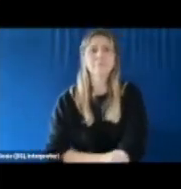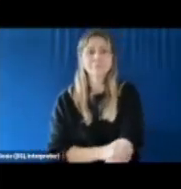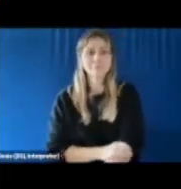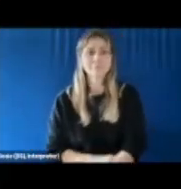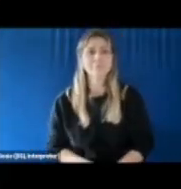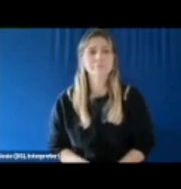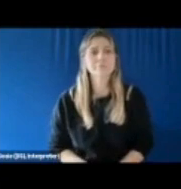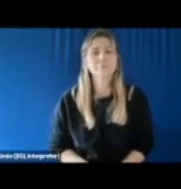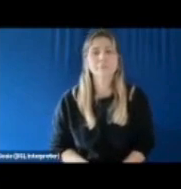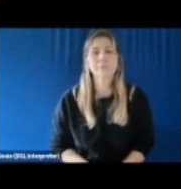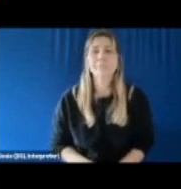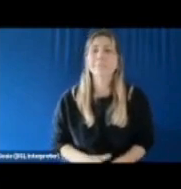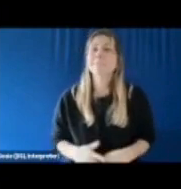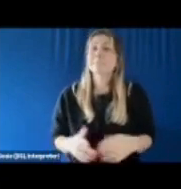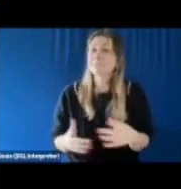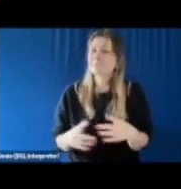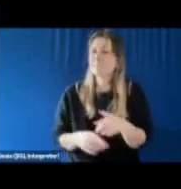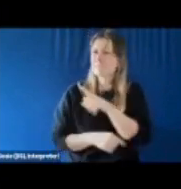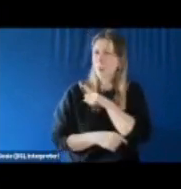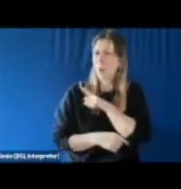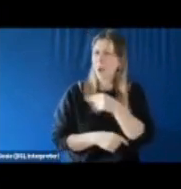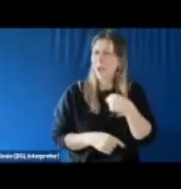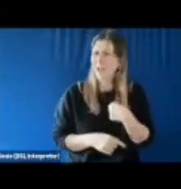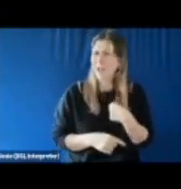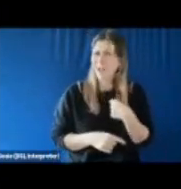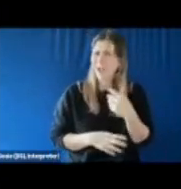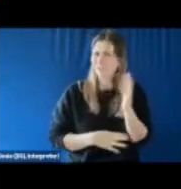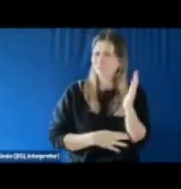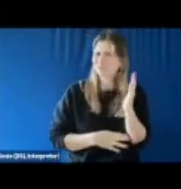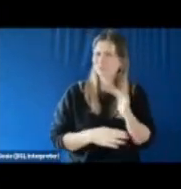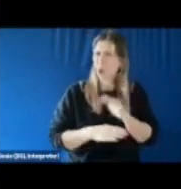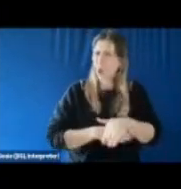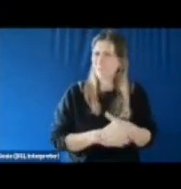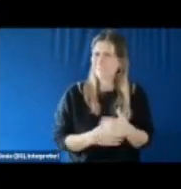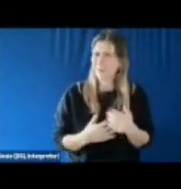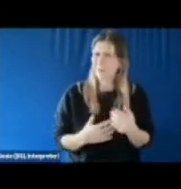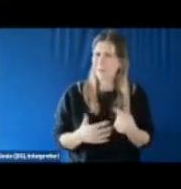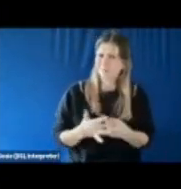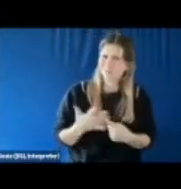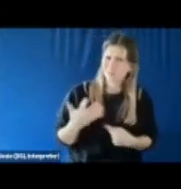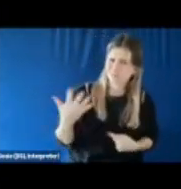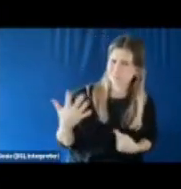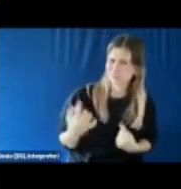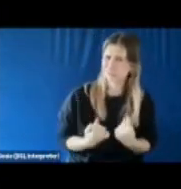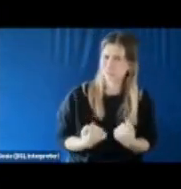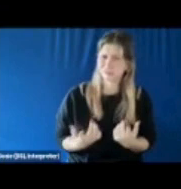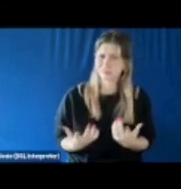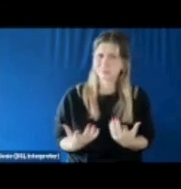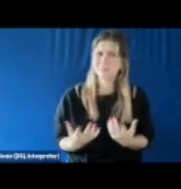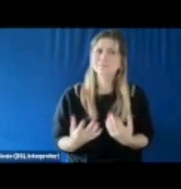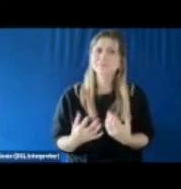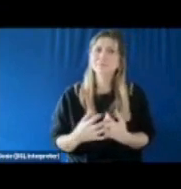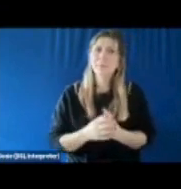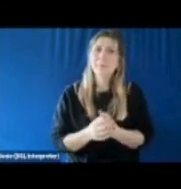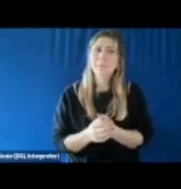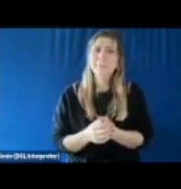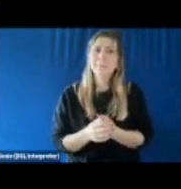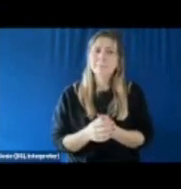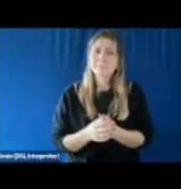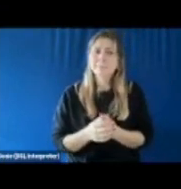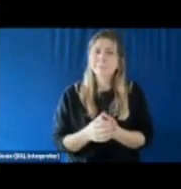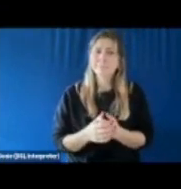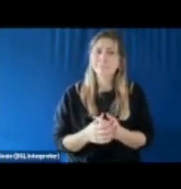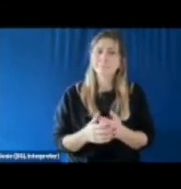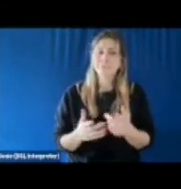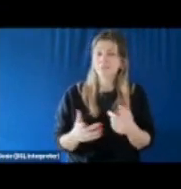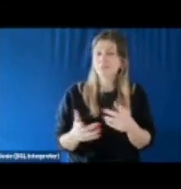So the reason I spoke about all of that, seems a bit of a non sequitur, is because we use it to establish which